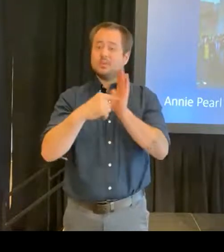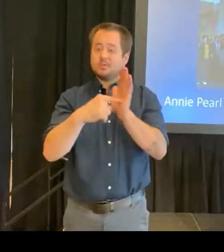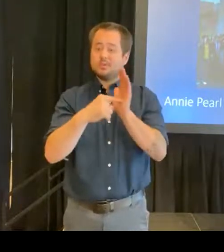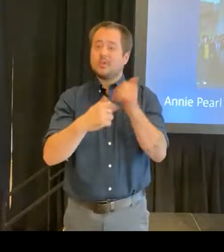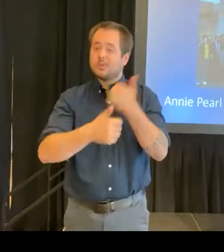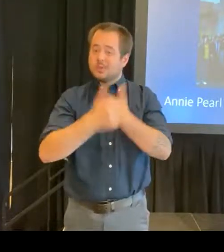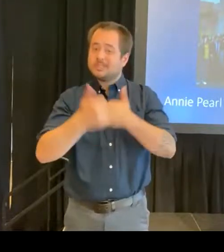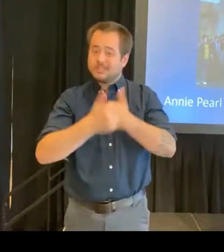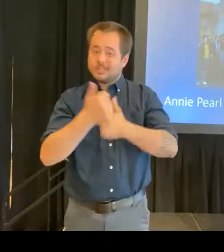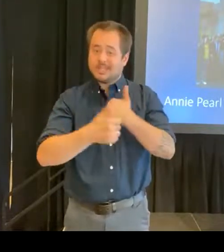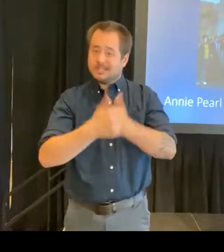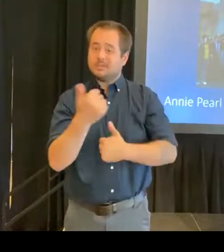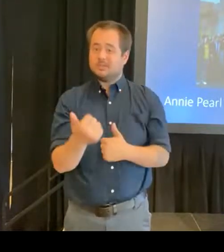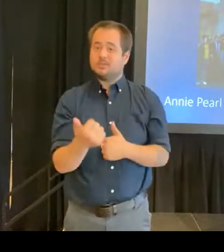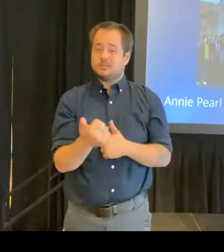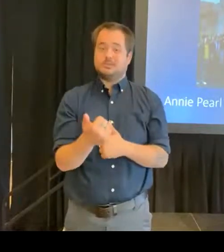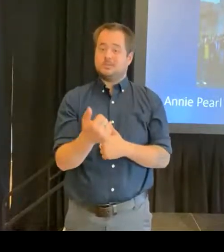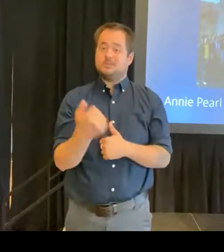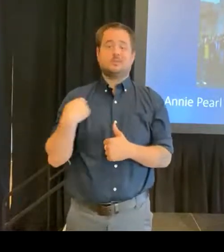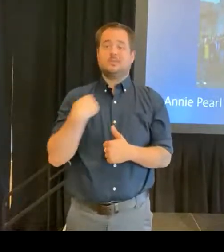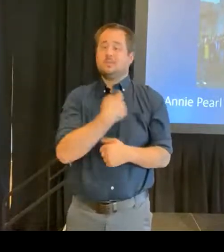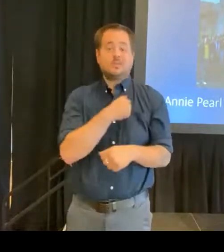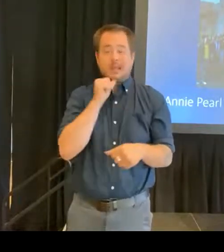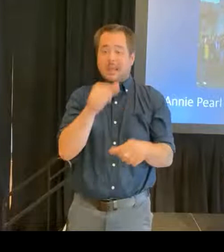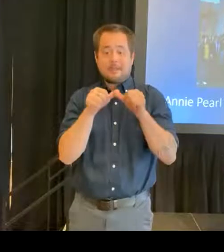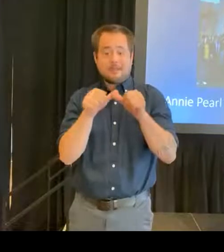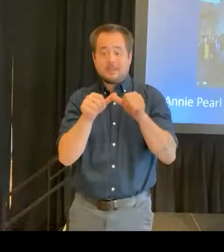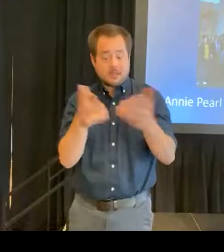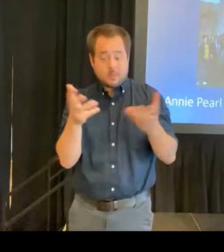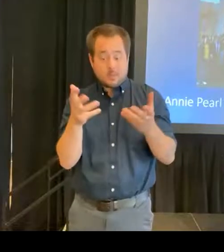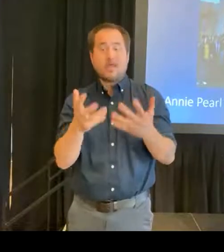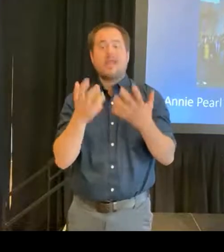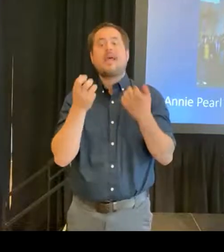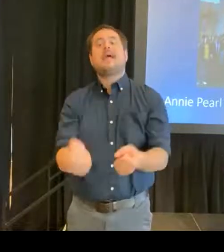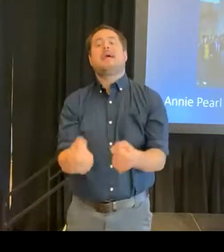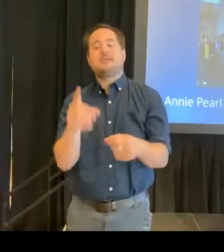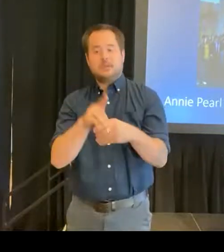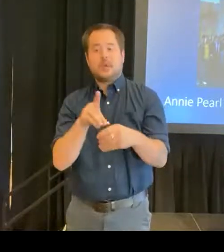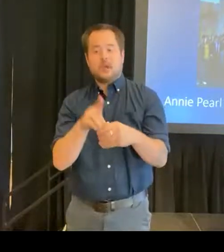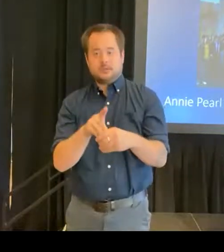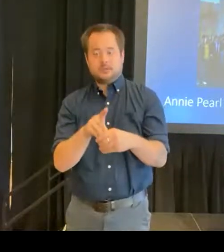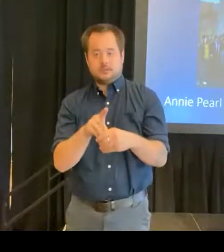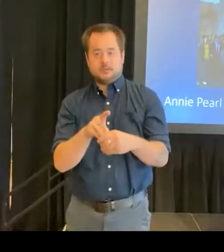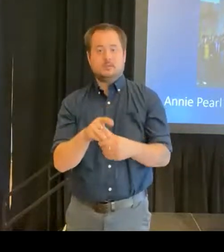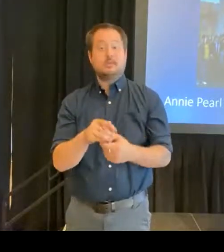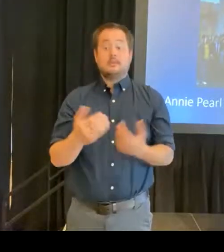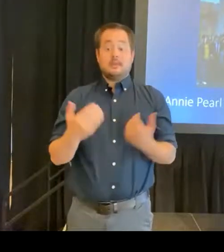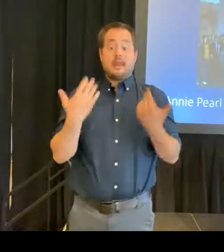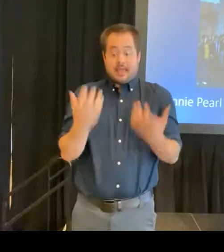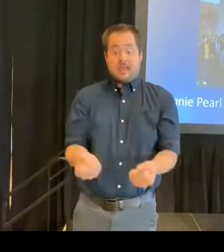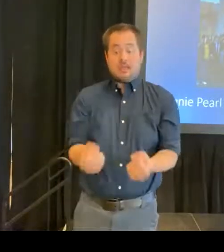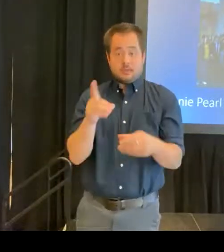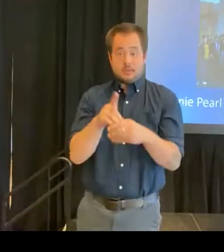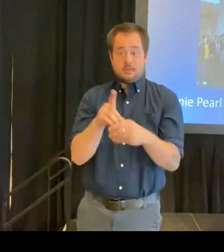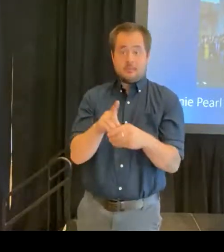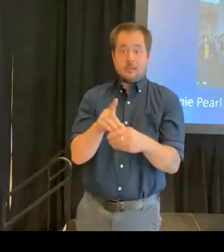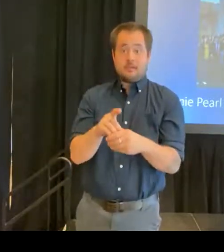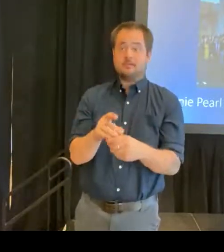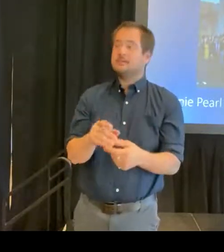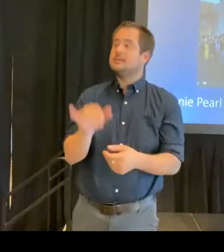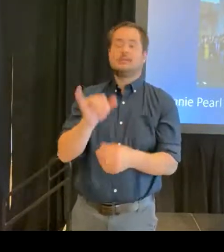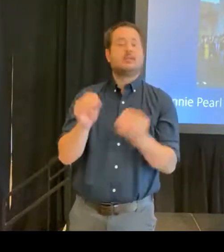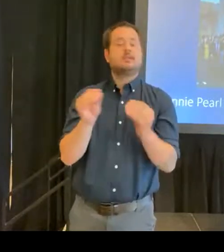is that we're not maintaining, and what we're not maintaining is a healthy democracy. And I think having a healthy democracy is bigger than any single